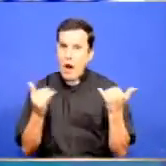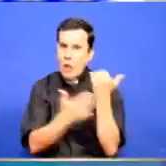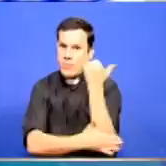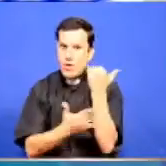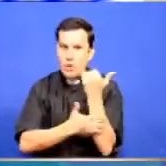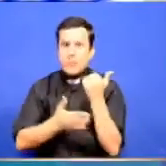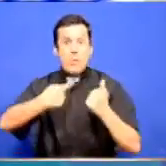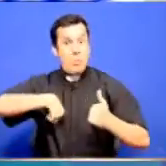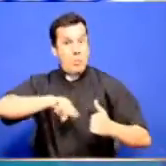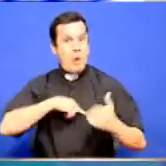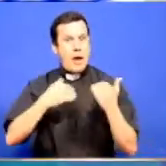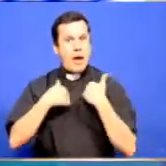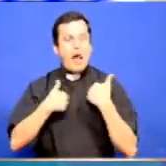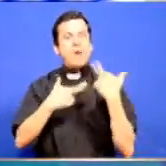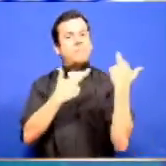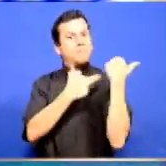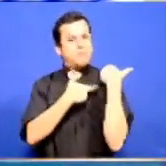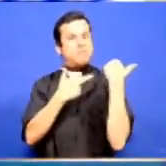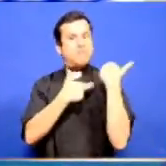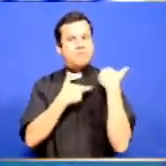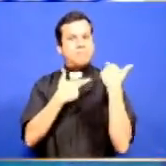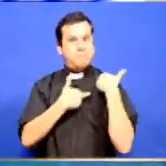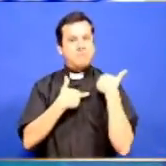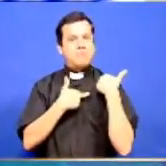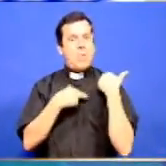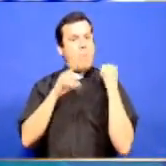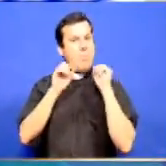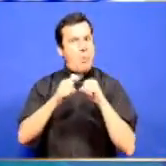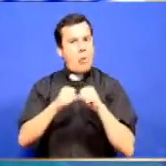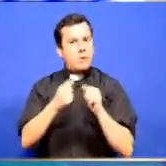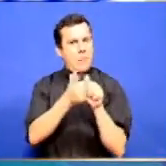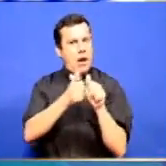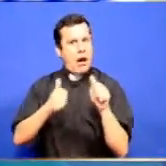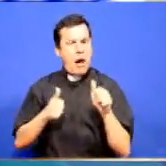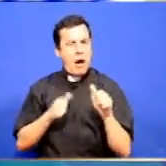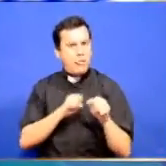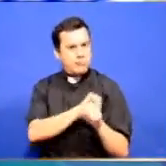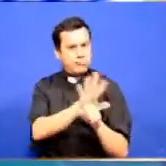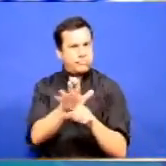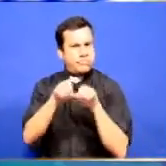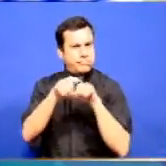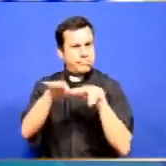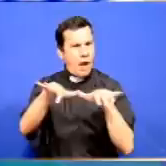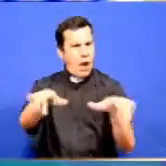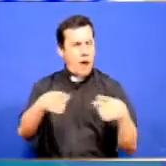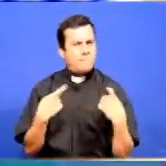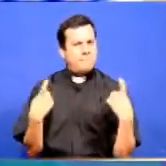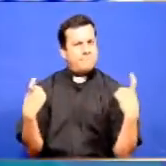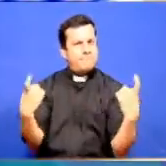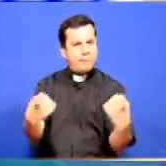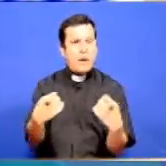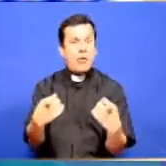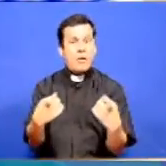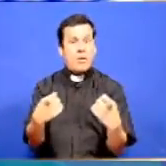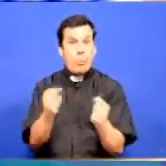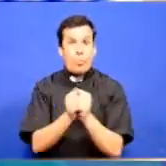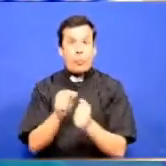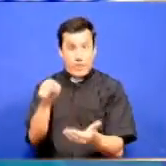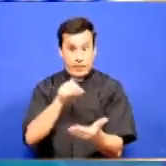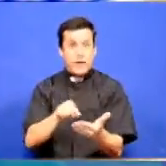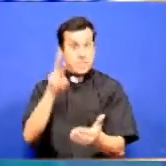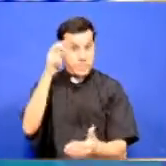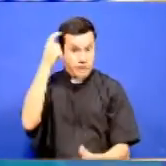containing the spread of coronavirus to a flattened curve. With this in